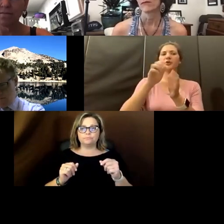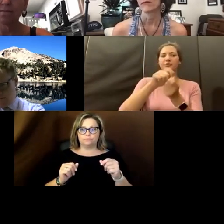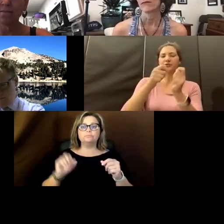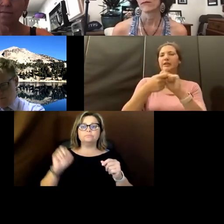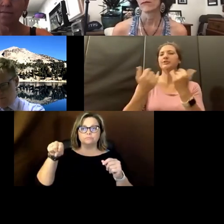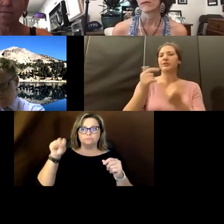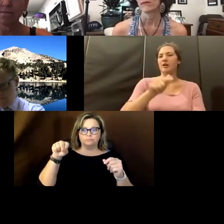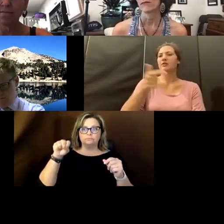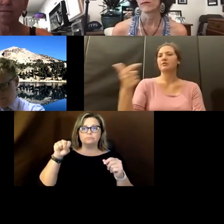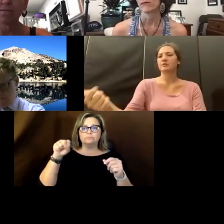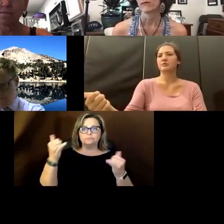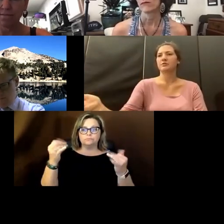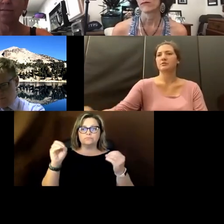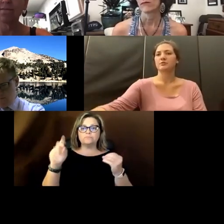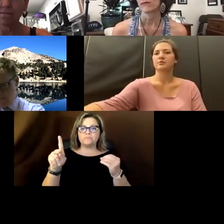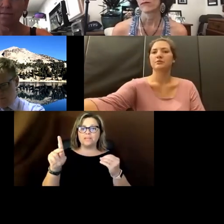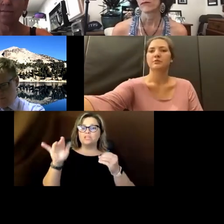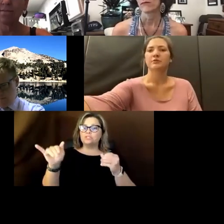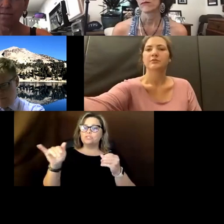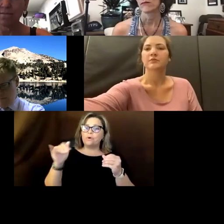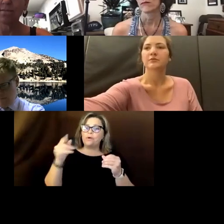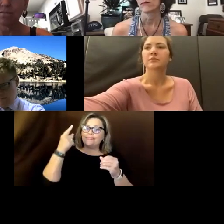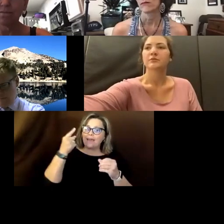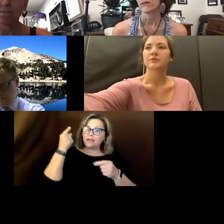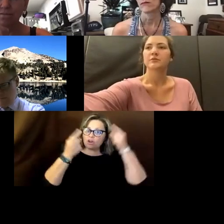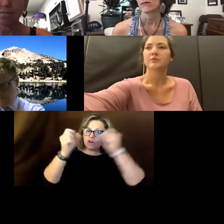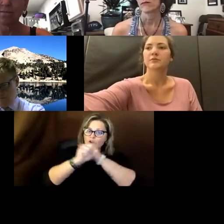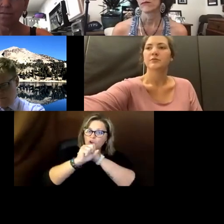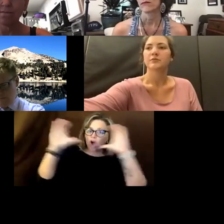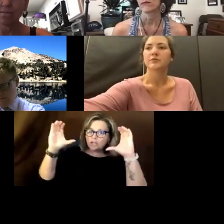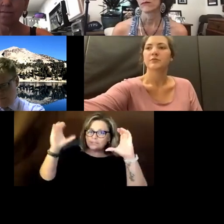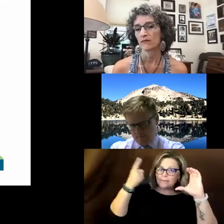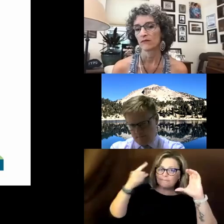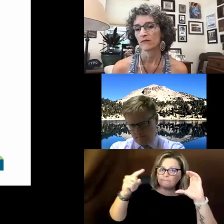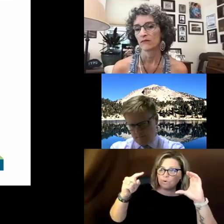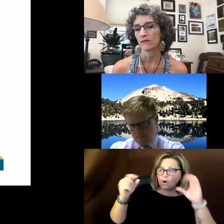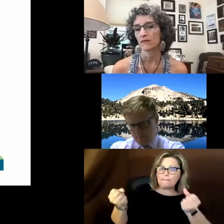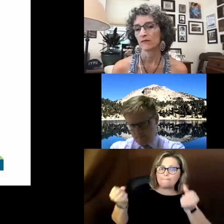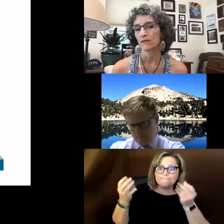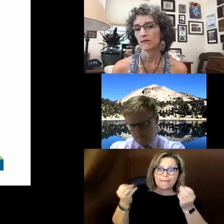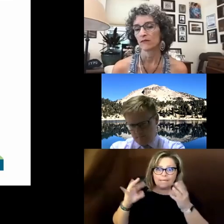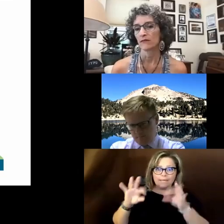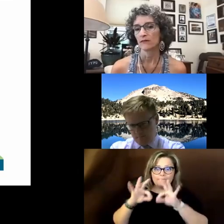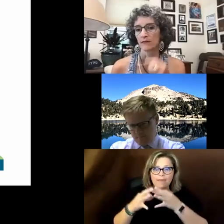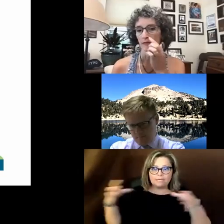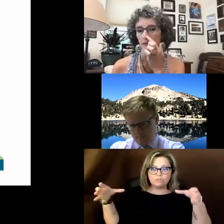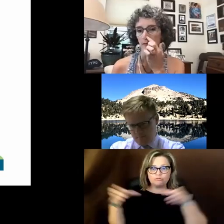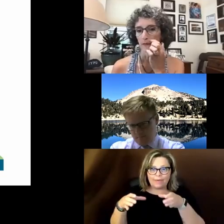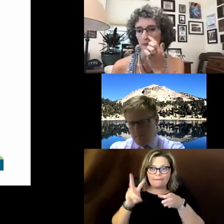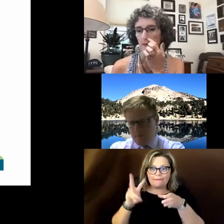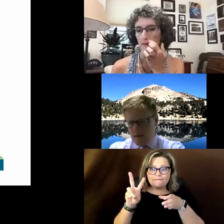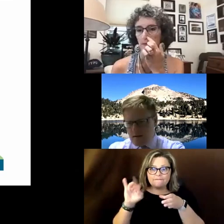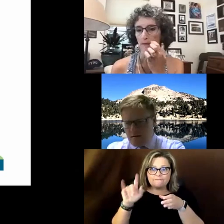expansion of congregate living can help with housing. In addition, the PACE model of housing may be